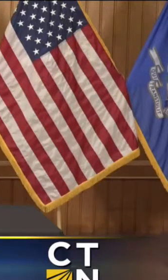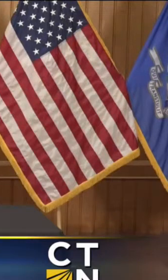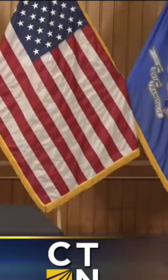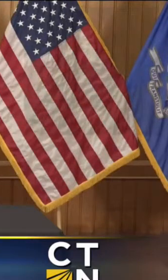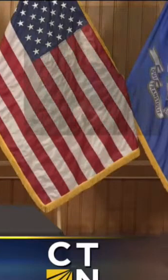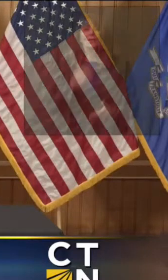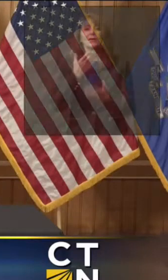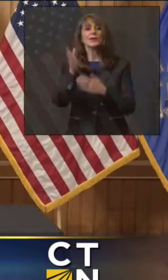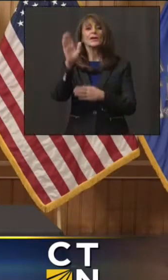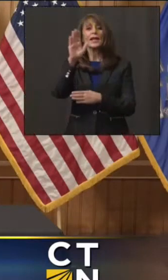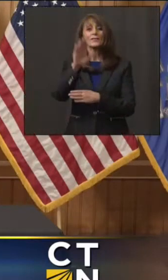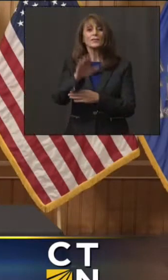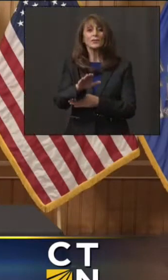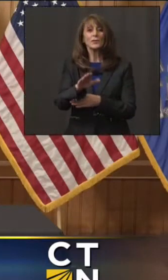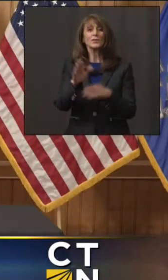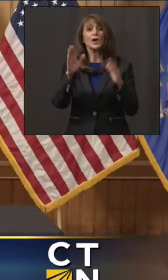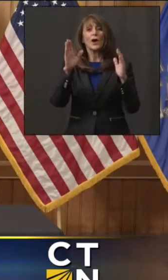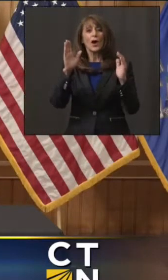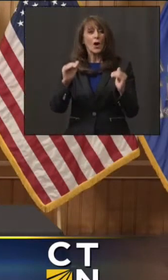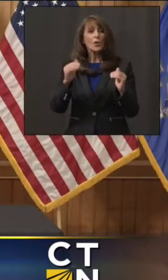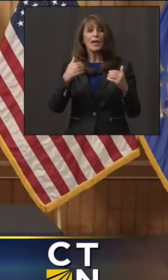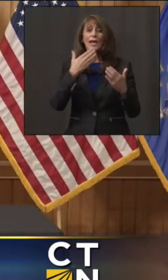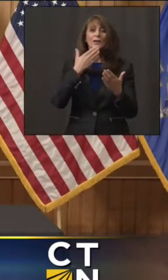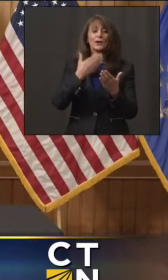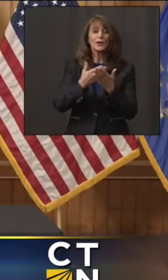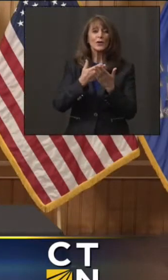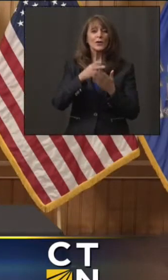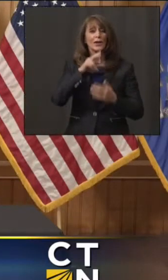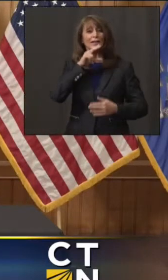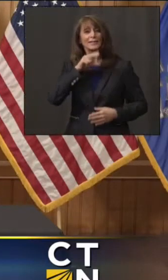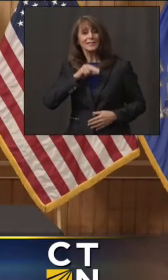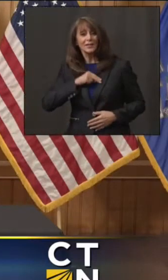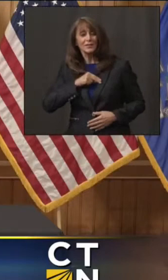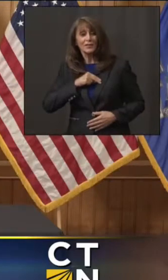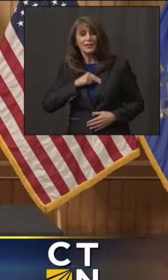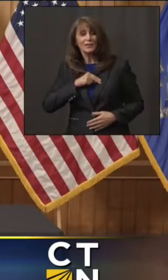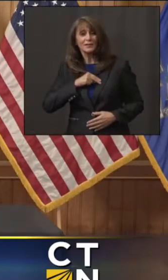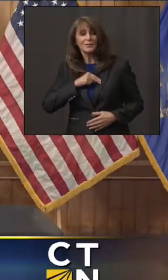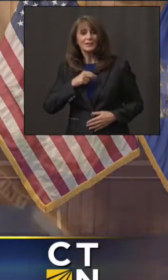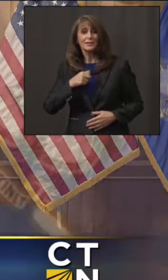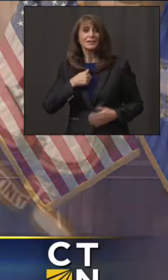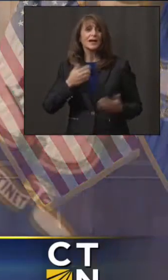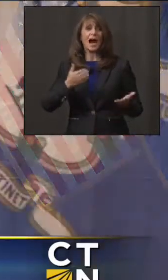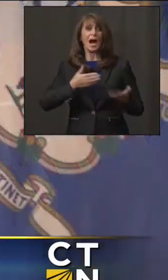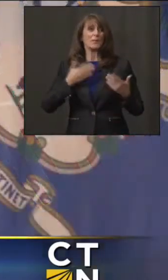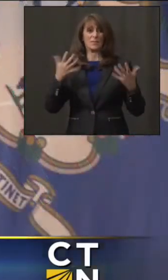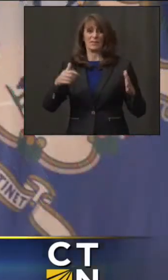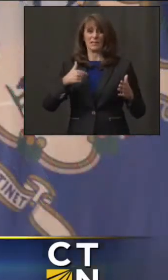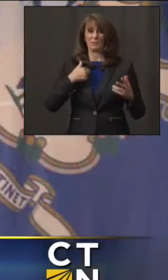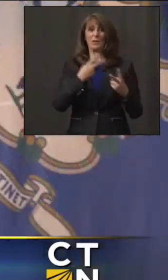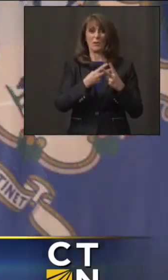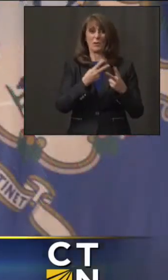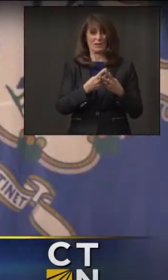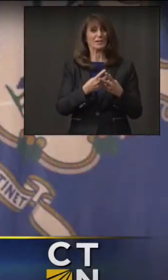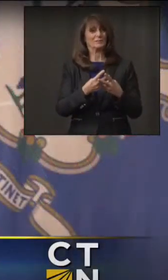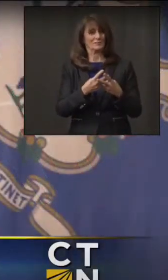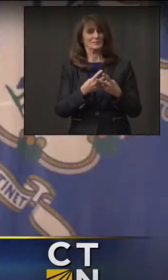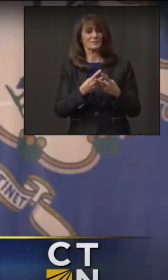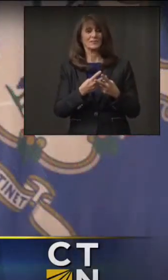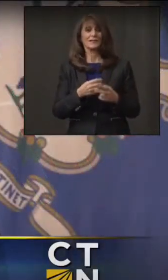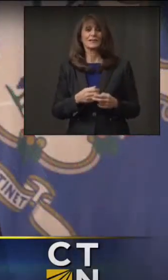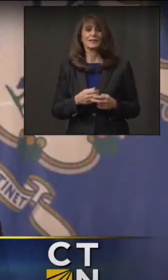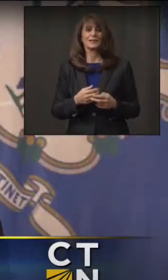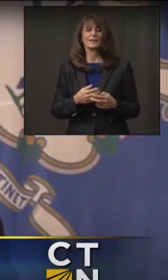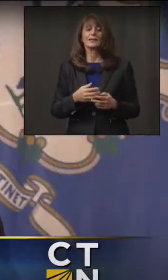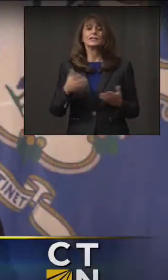Right, good afternoon, everybody. I hope you had a good Thanksgiving, and I'm happy to be out of quarantine. Here with